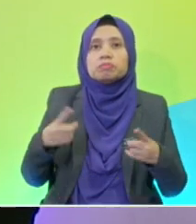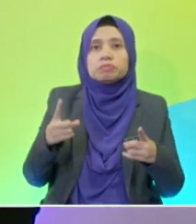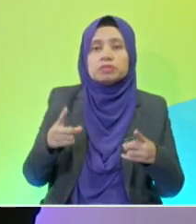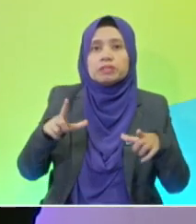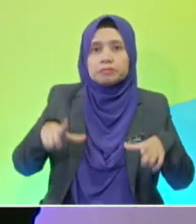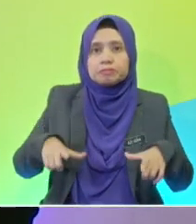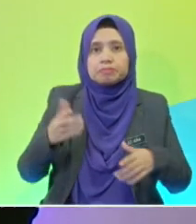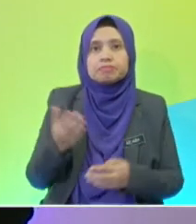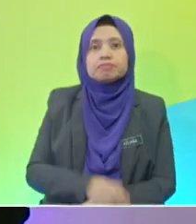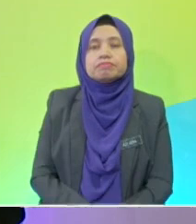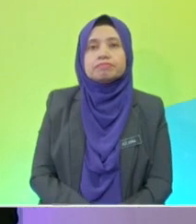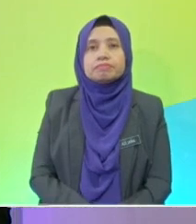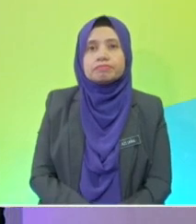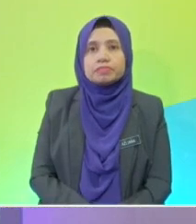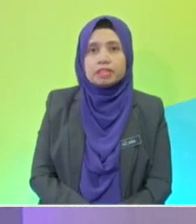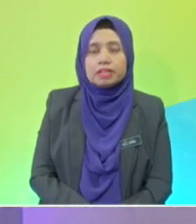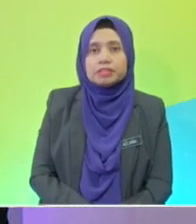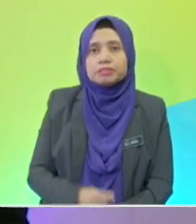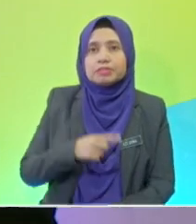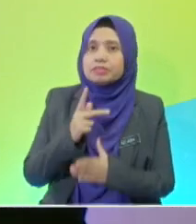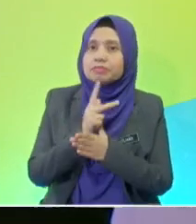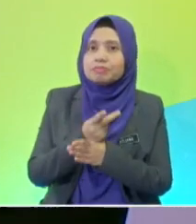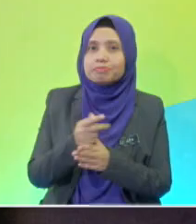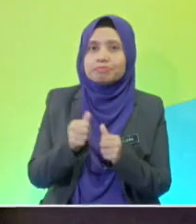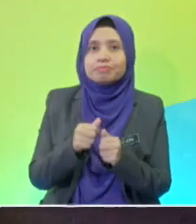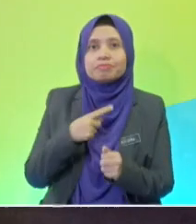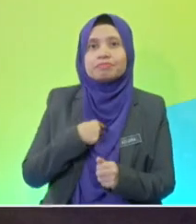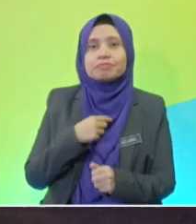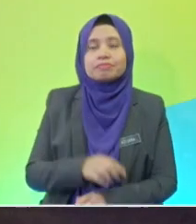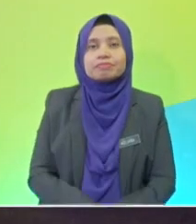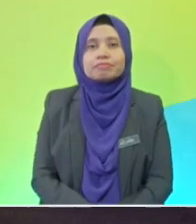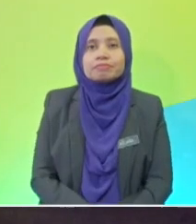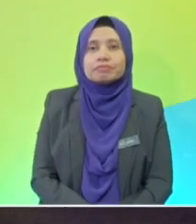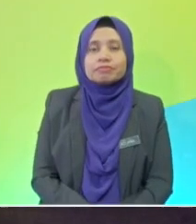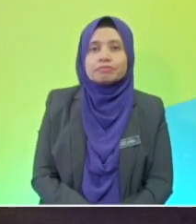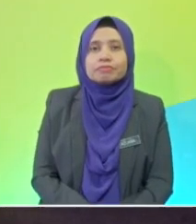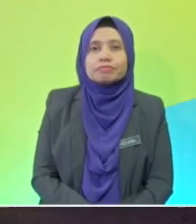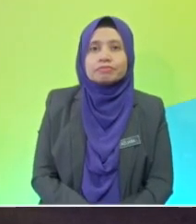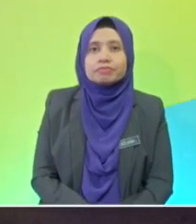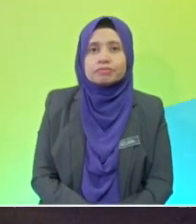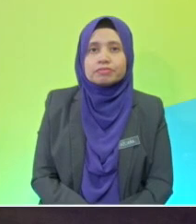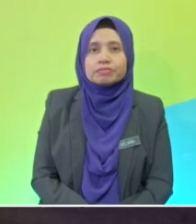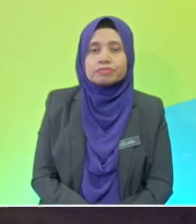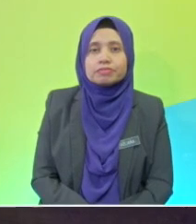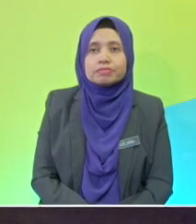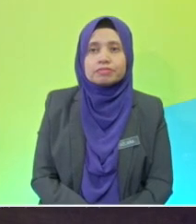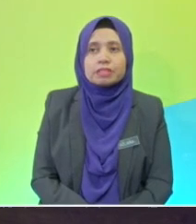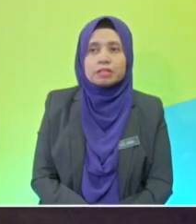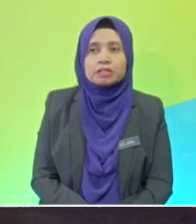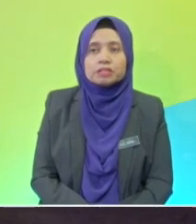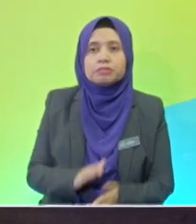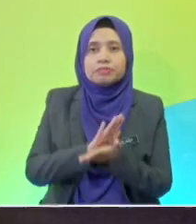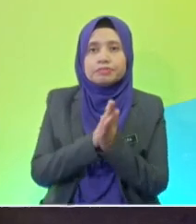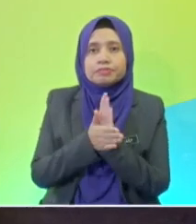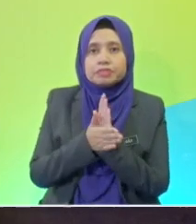it? Wow. Do share with me. Alright, okay. So this is the letter that